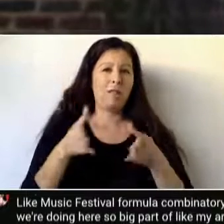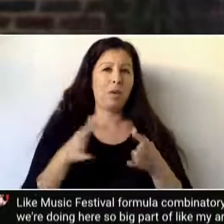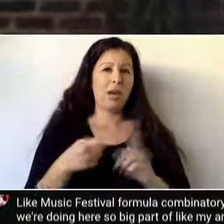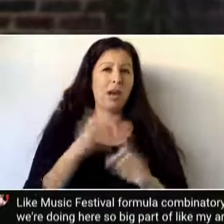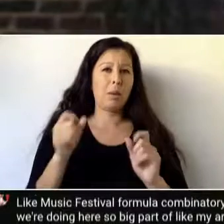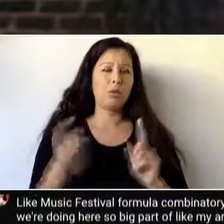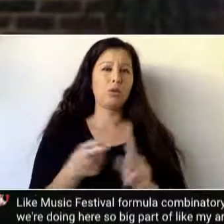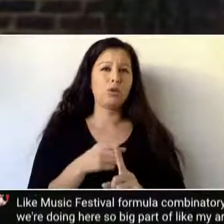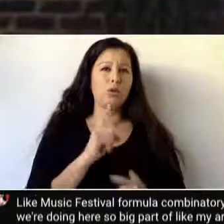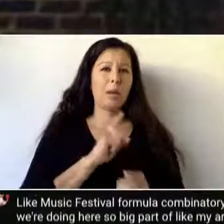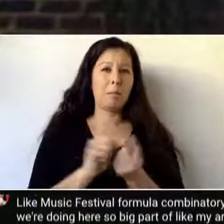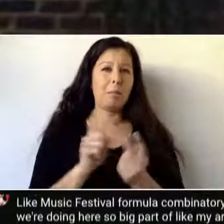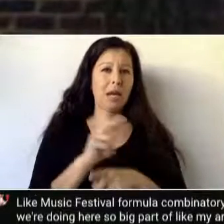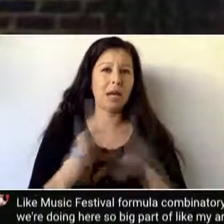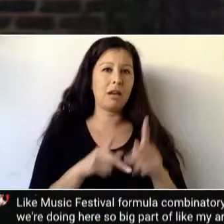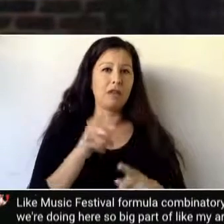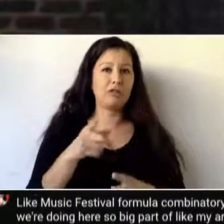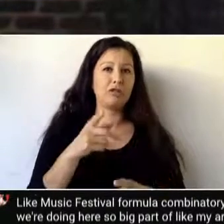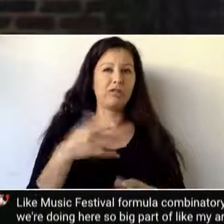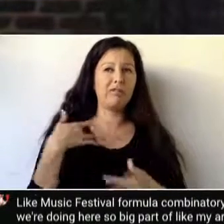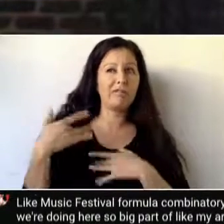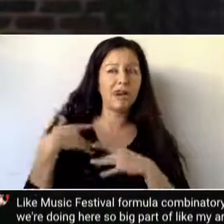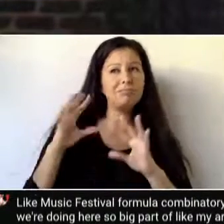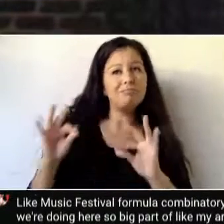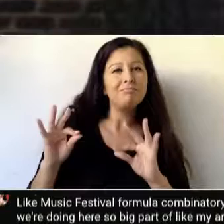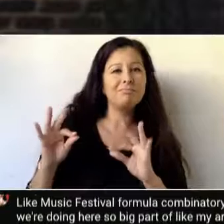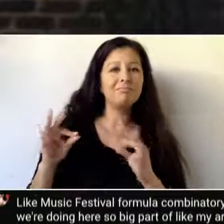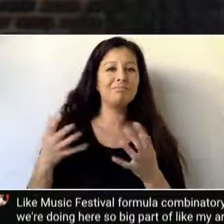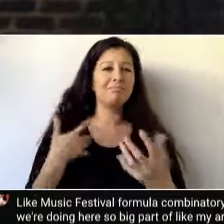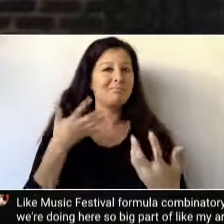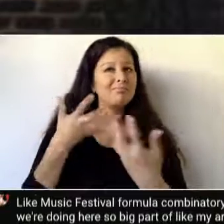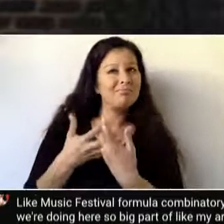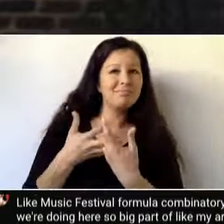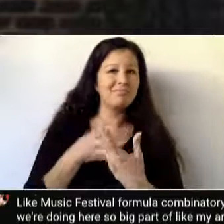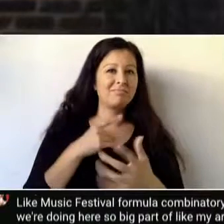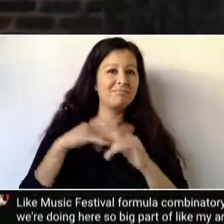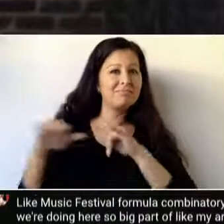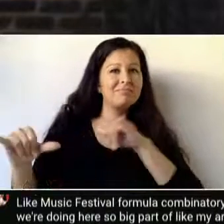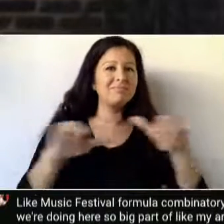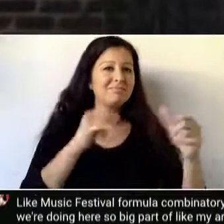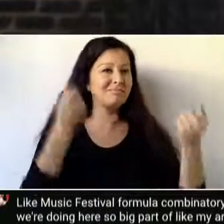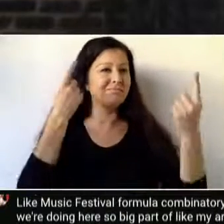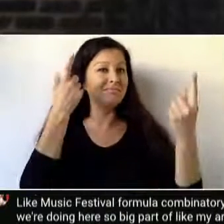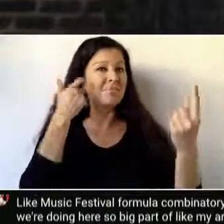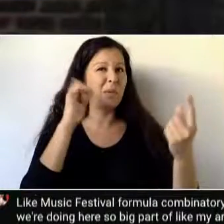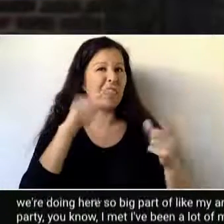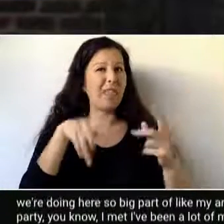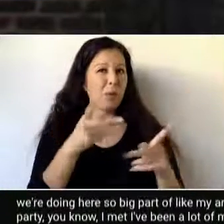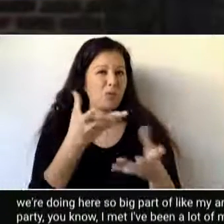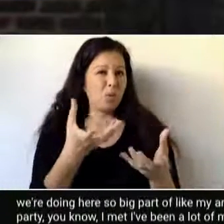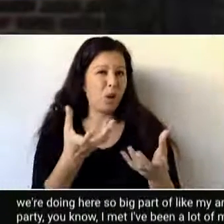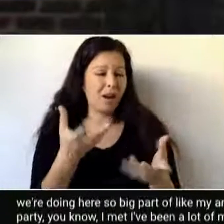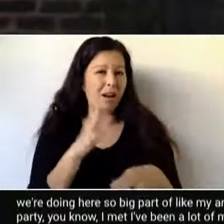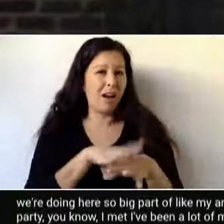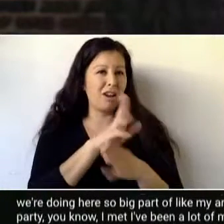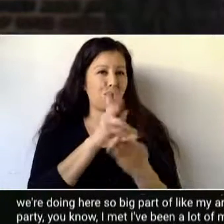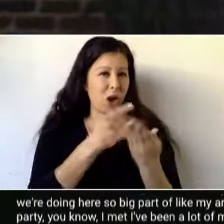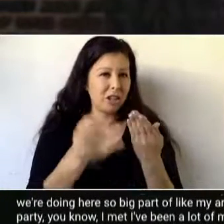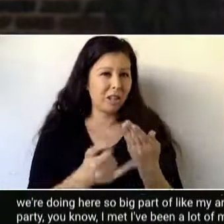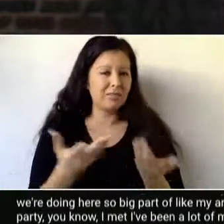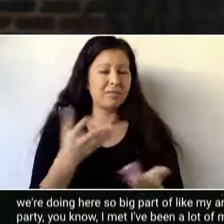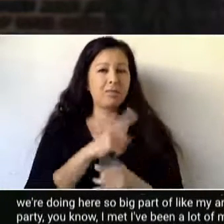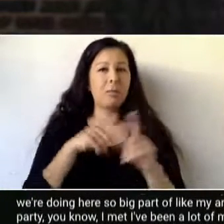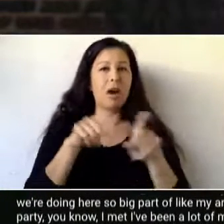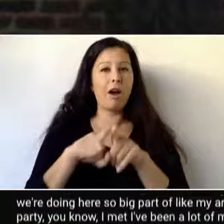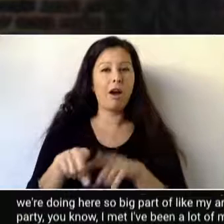be able to meet people that you vibe with and that are on the same wavelength, because those are the kind of people you want on your projects.